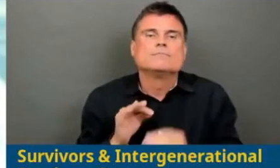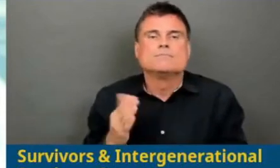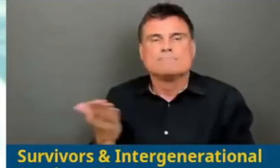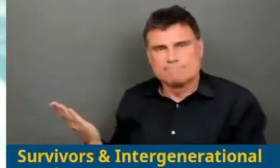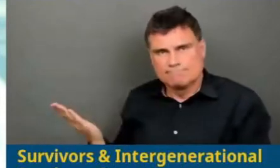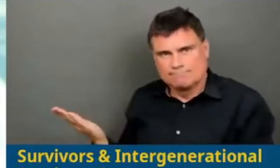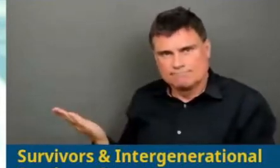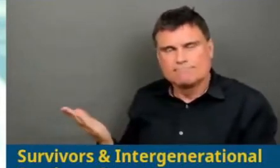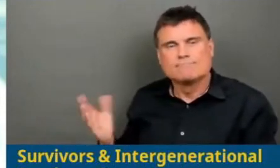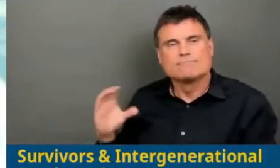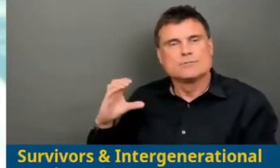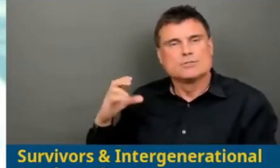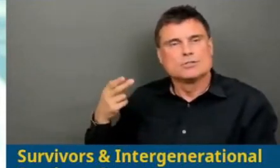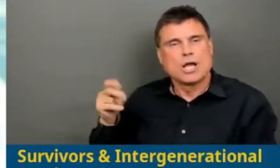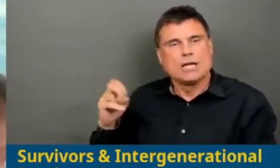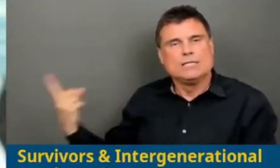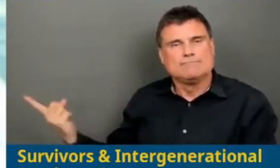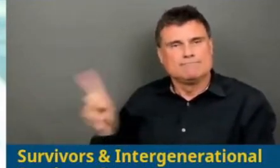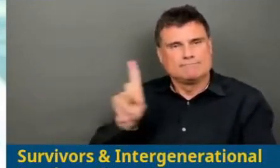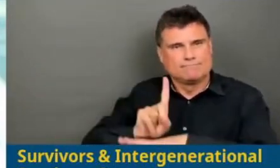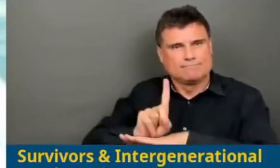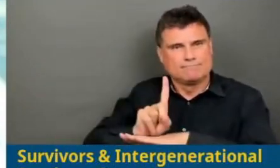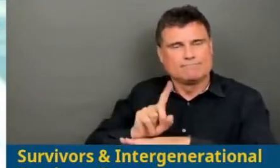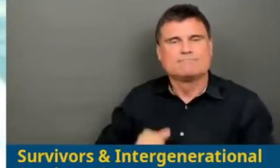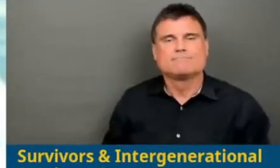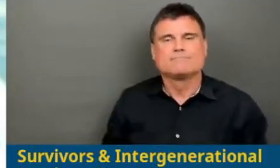words. Thank you.